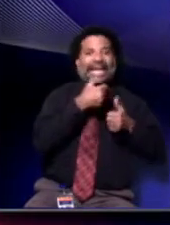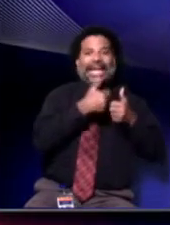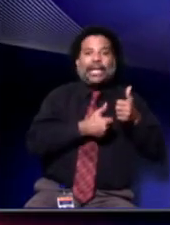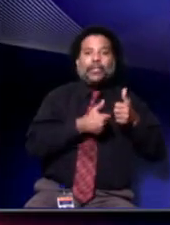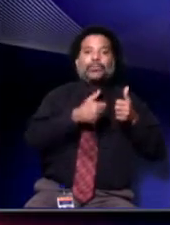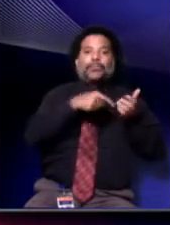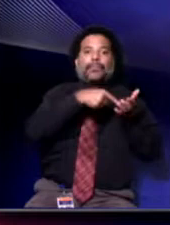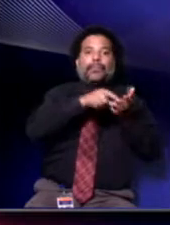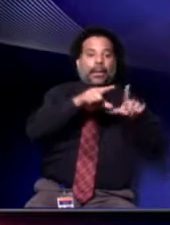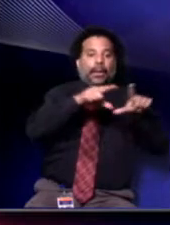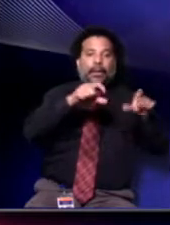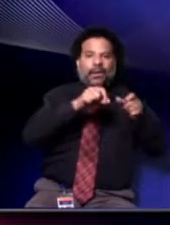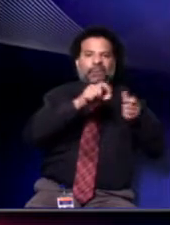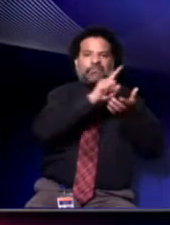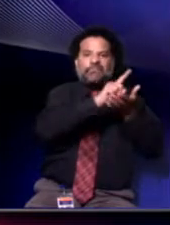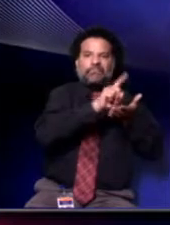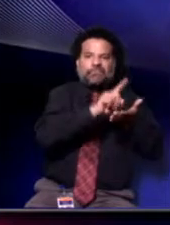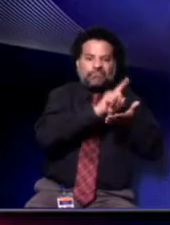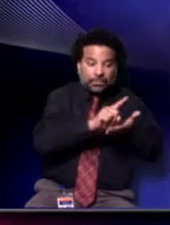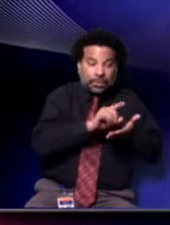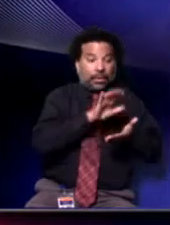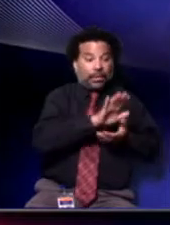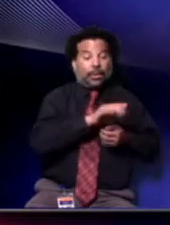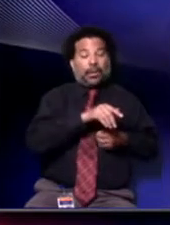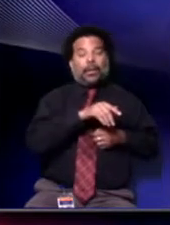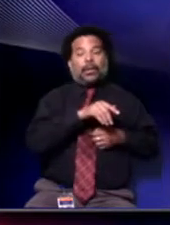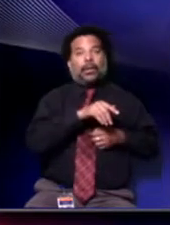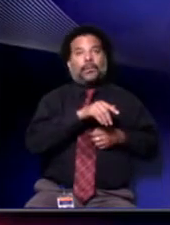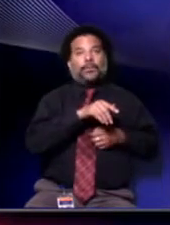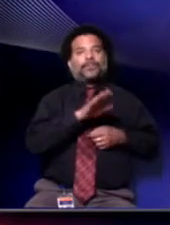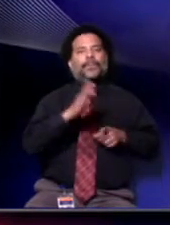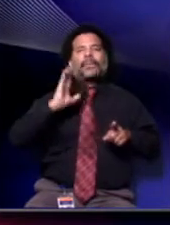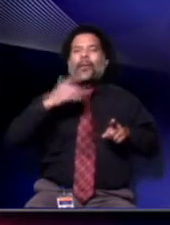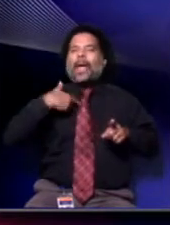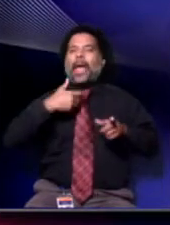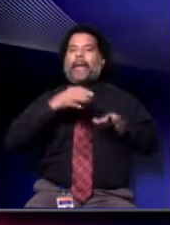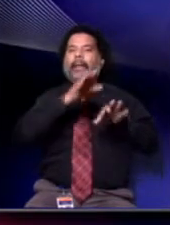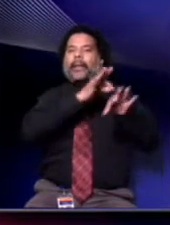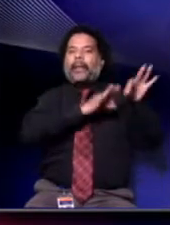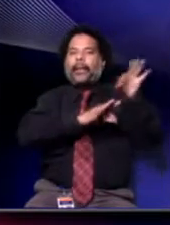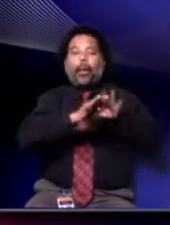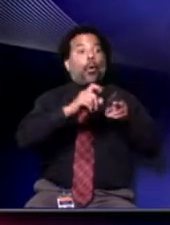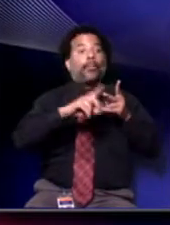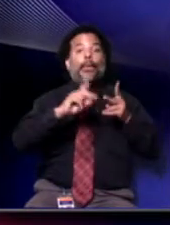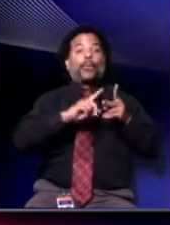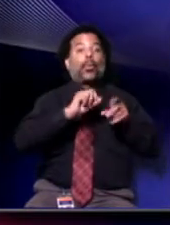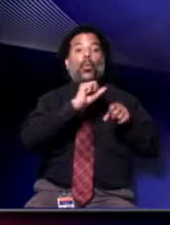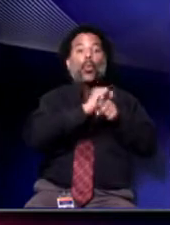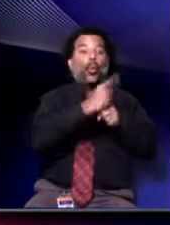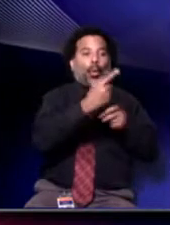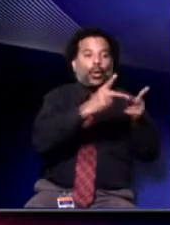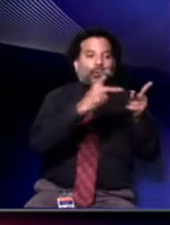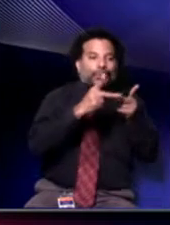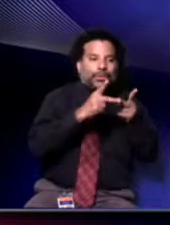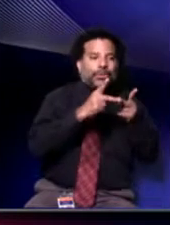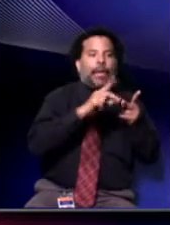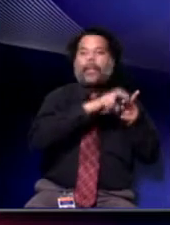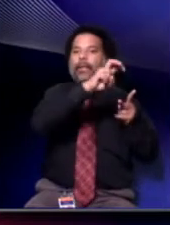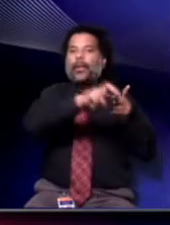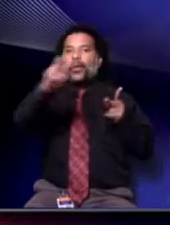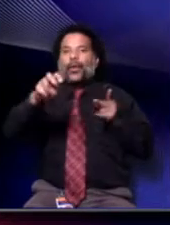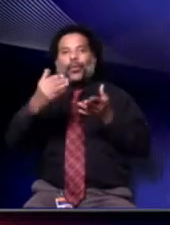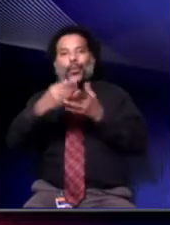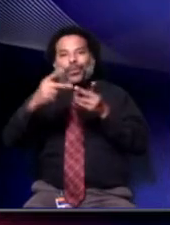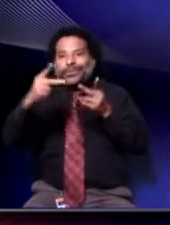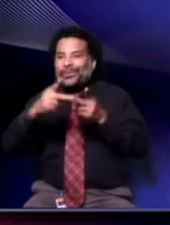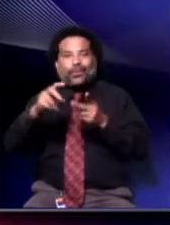we go through. We also have, before they had a number of subs, people working multiple positions. So we're working to rectify those things. But again, it's